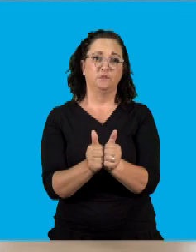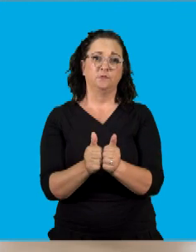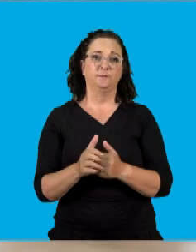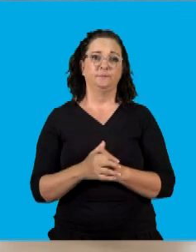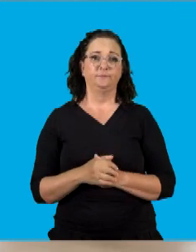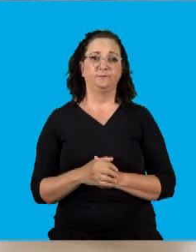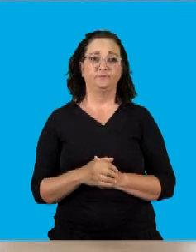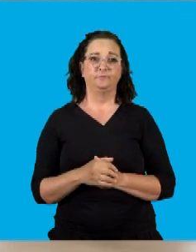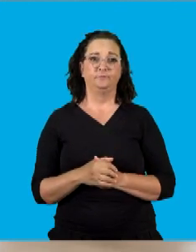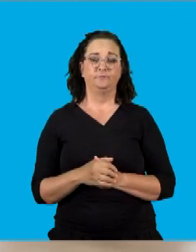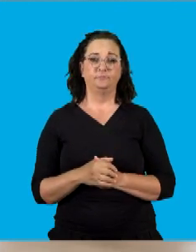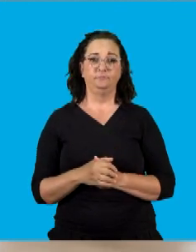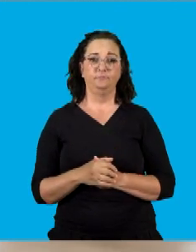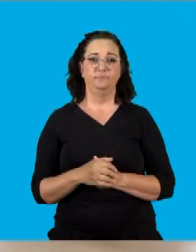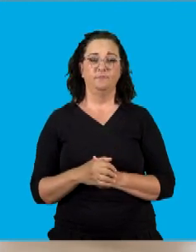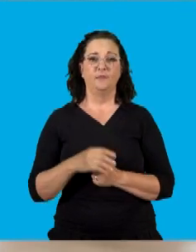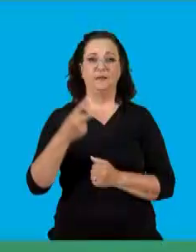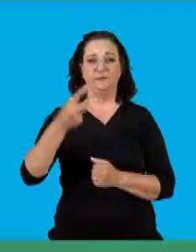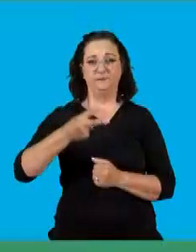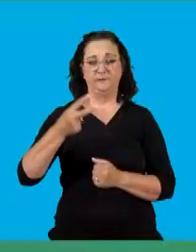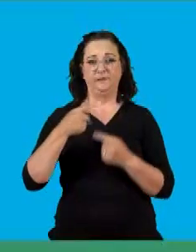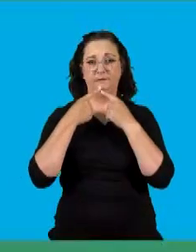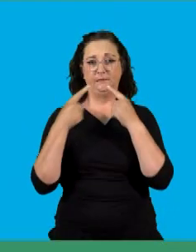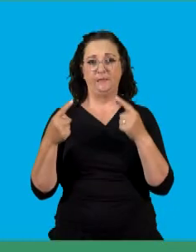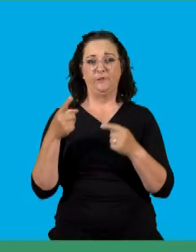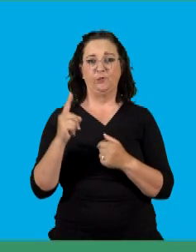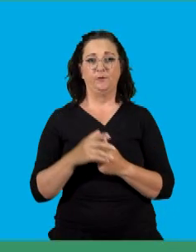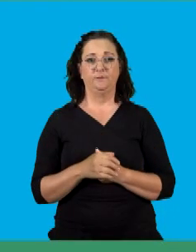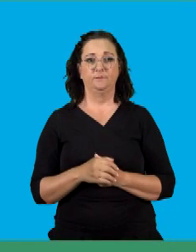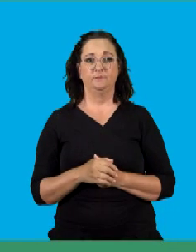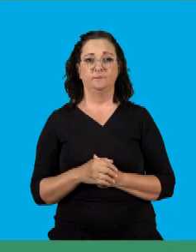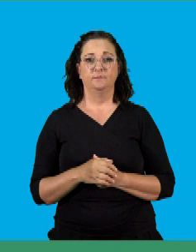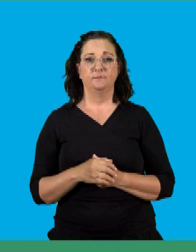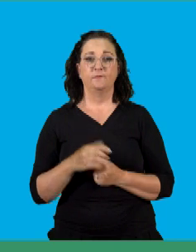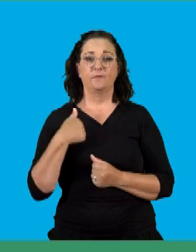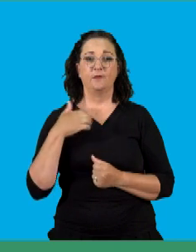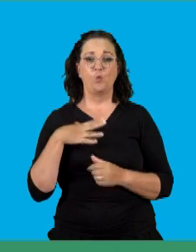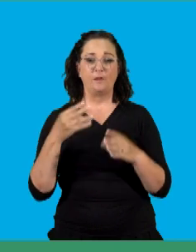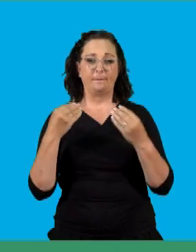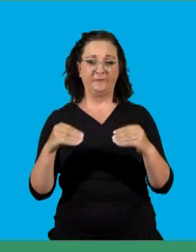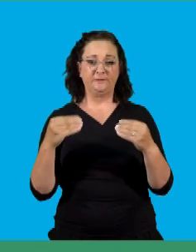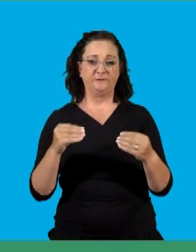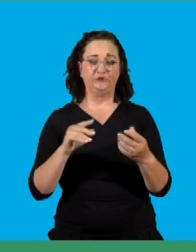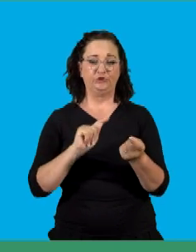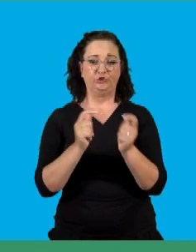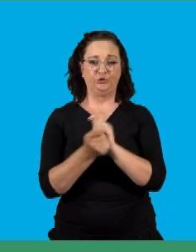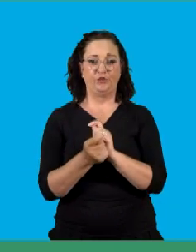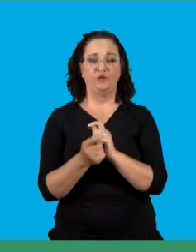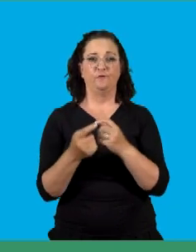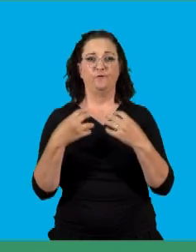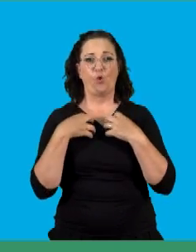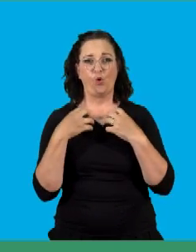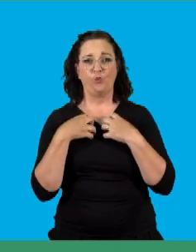answer would be a partnership. Moving on to the second statement. They want to convert their business into a form